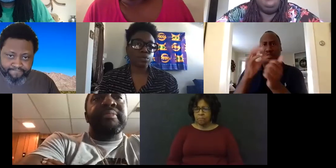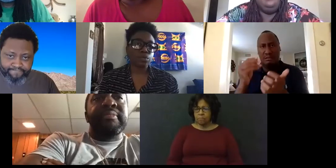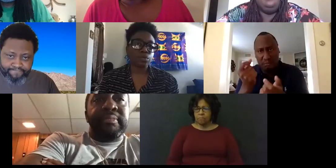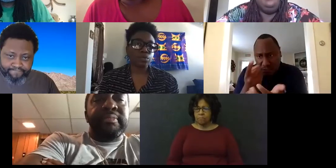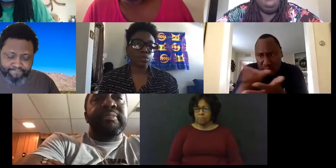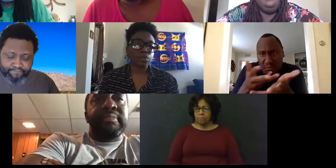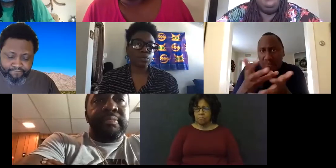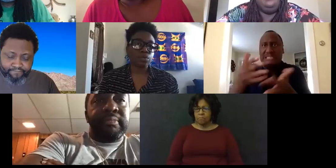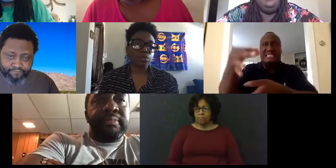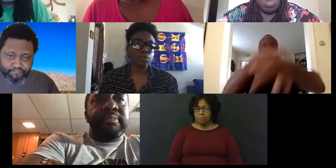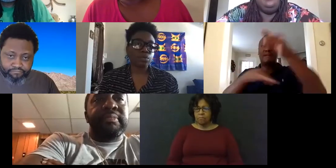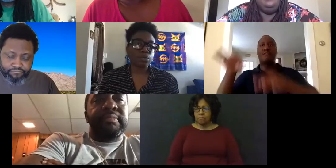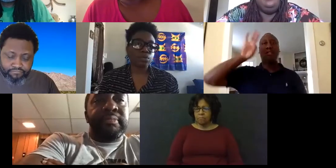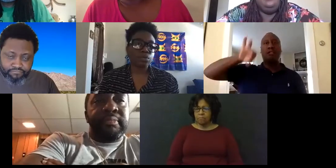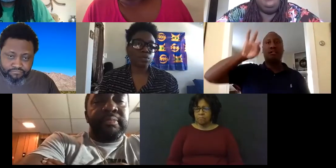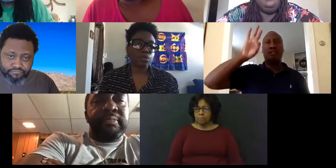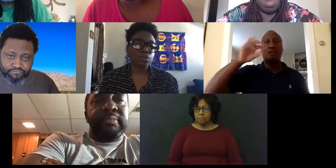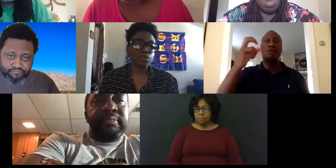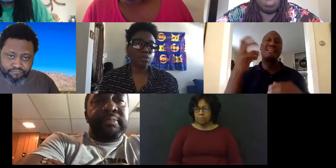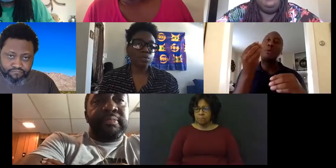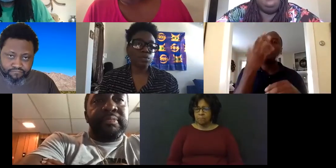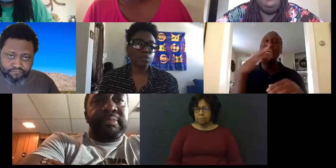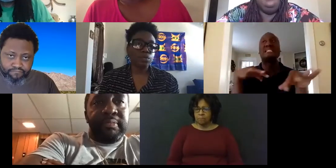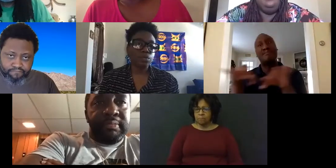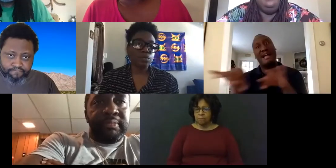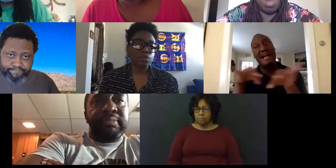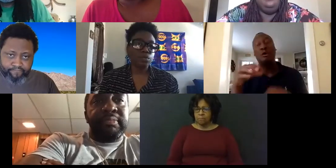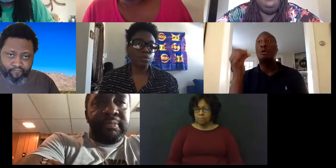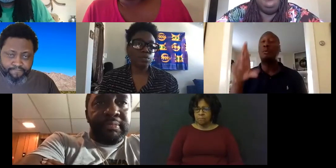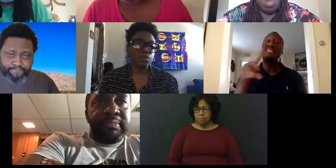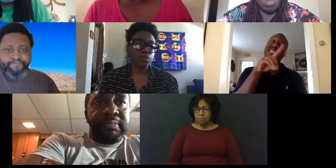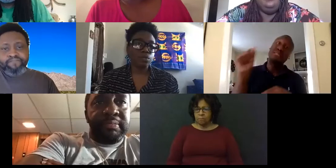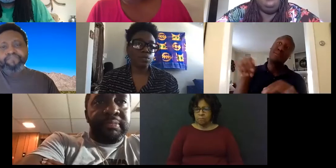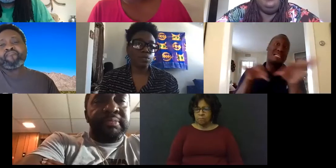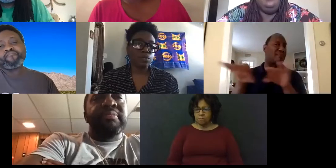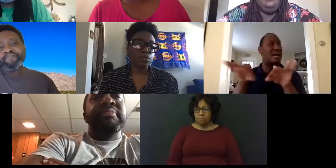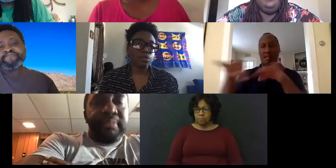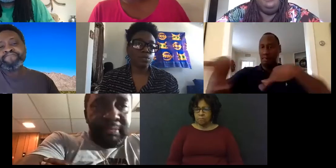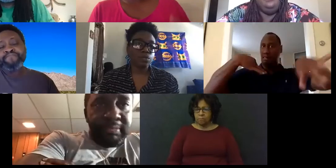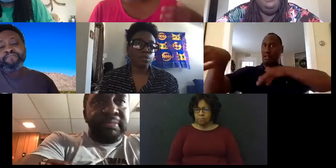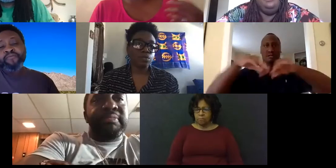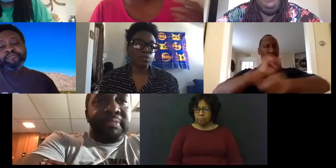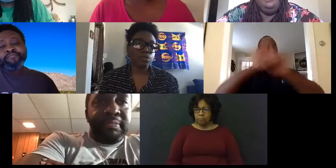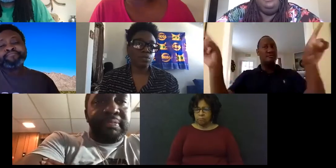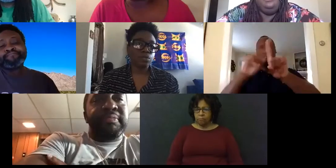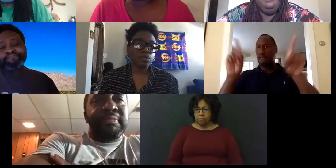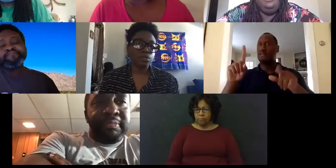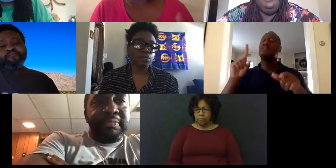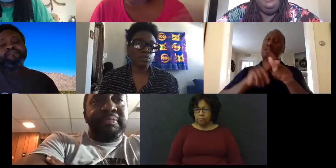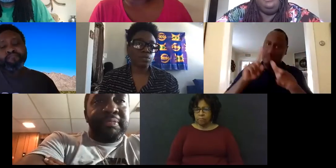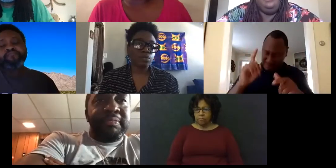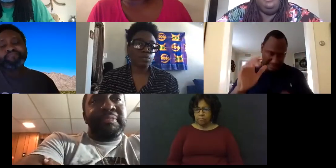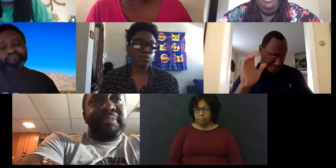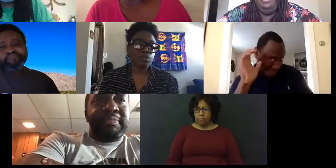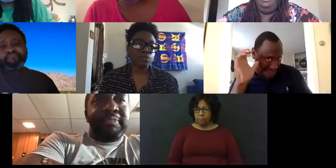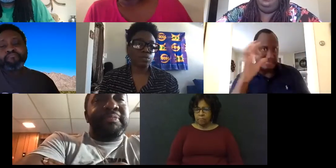what needs to do, the work that needs to be done, instead of preaching. And, you know, instead of us having to explain all